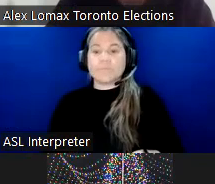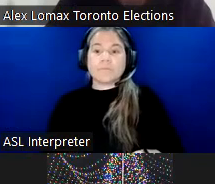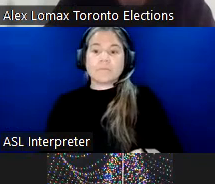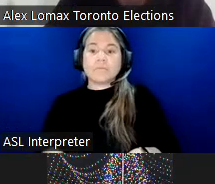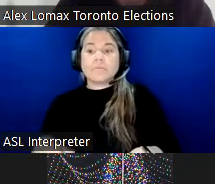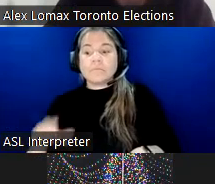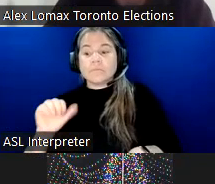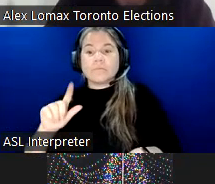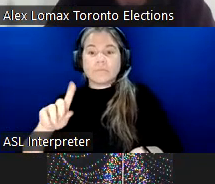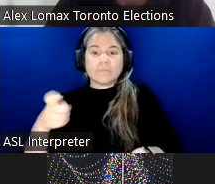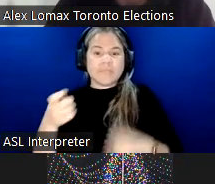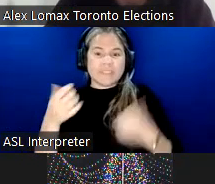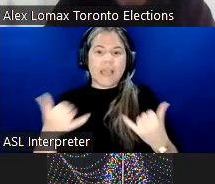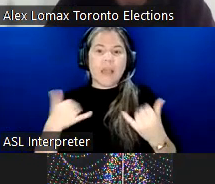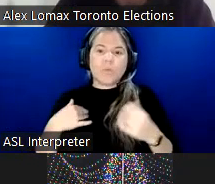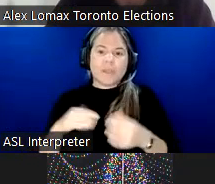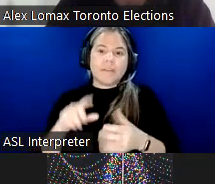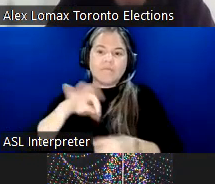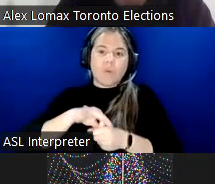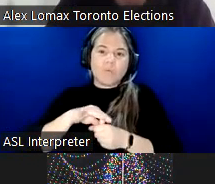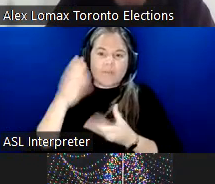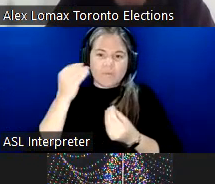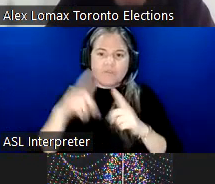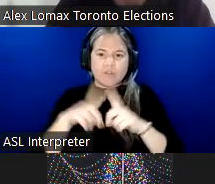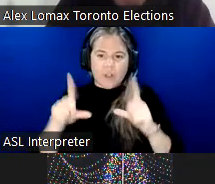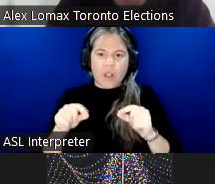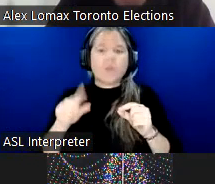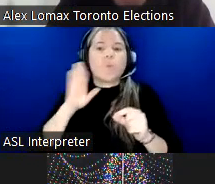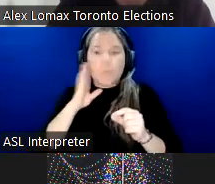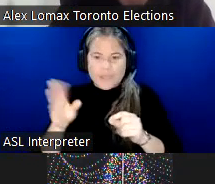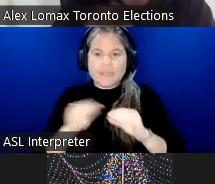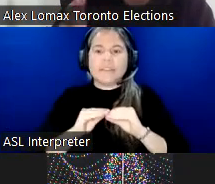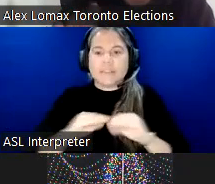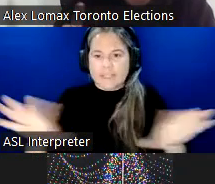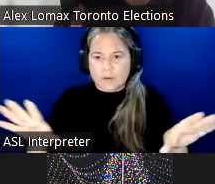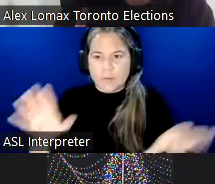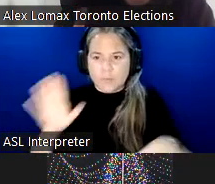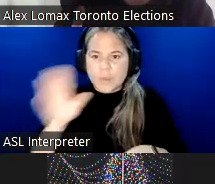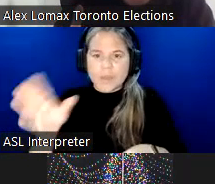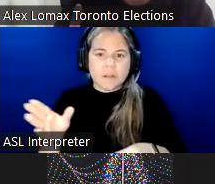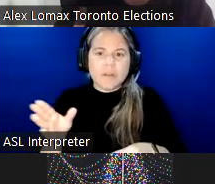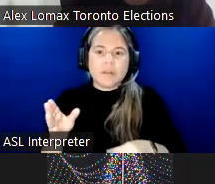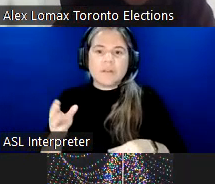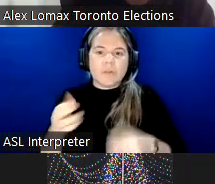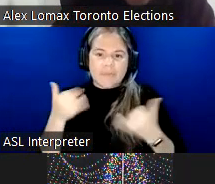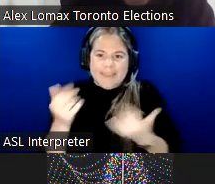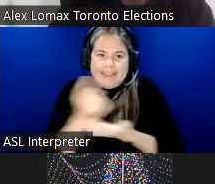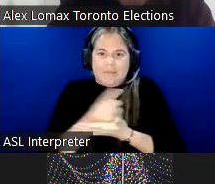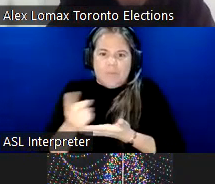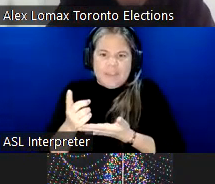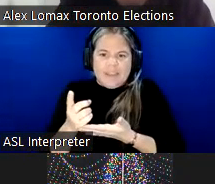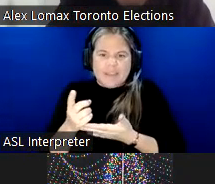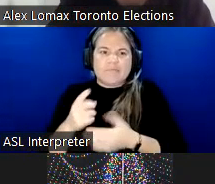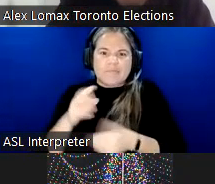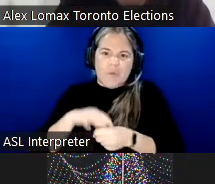year. So it just hasn't arrived yet. So that will be sent out early this week.